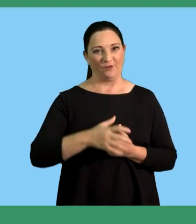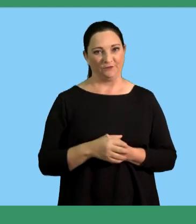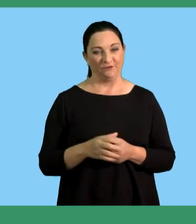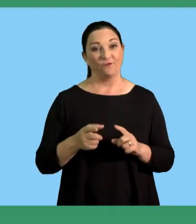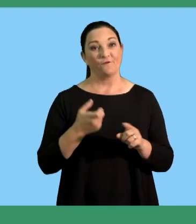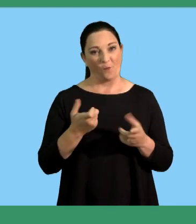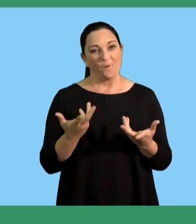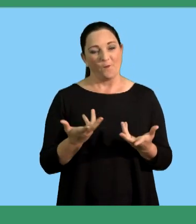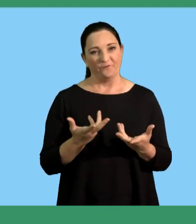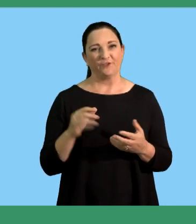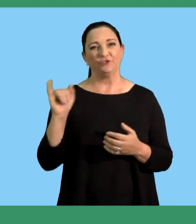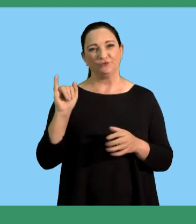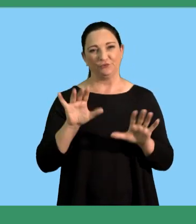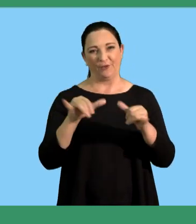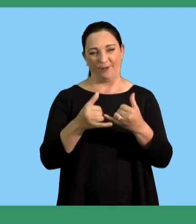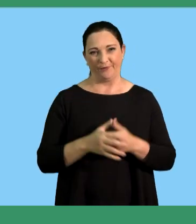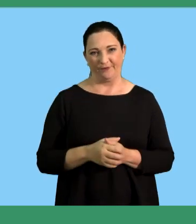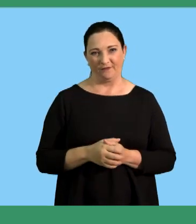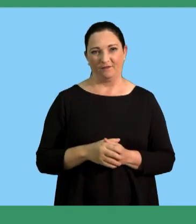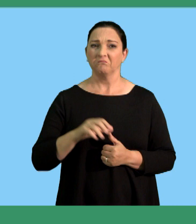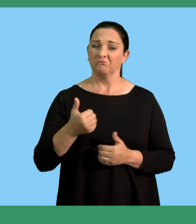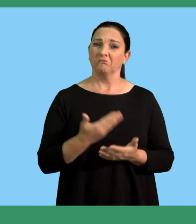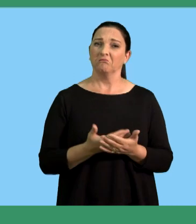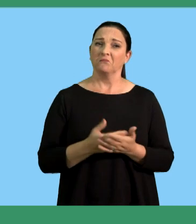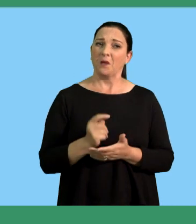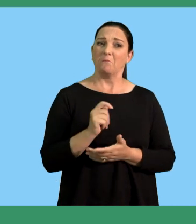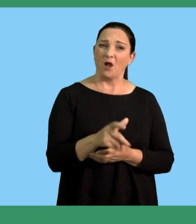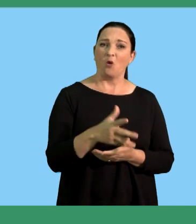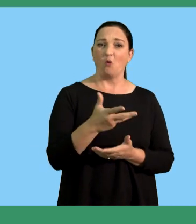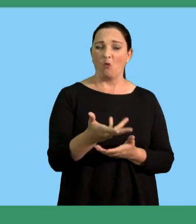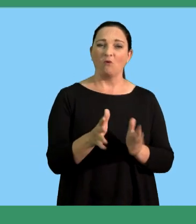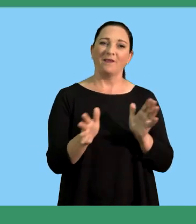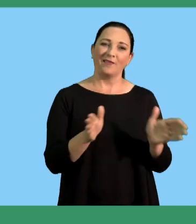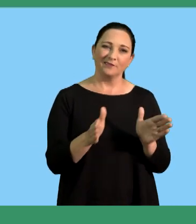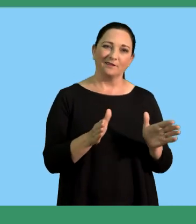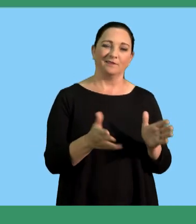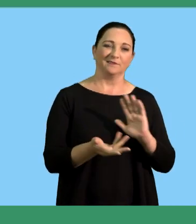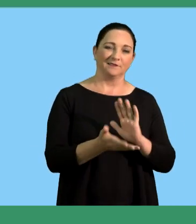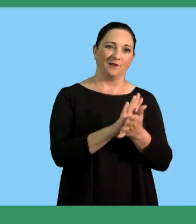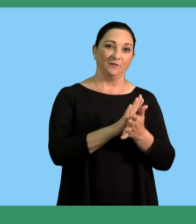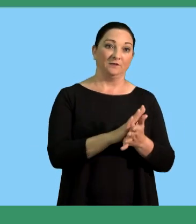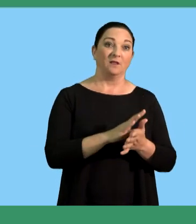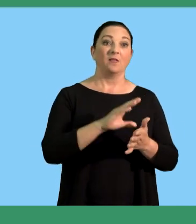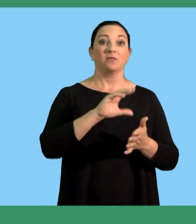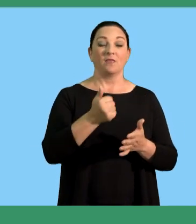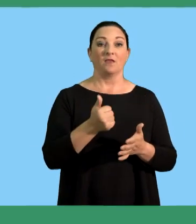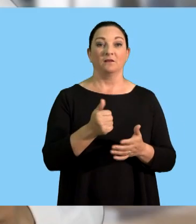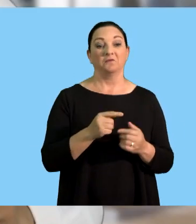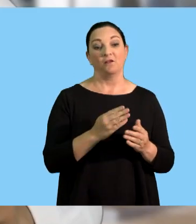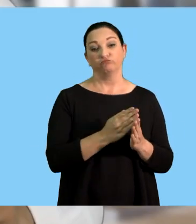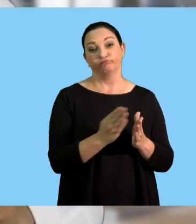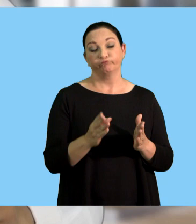45,000 from the insurance company so that they could pay off or deal with the damages, and the rest will be